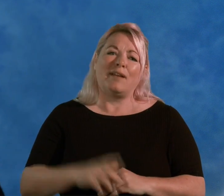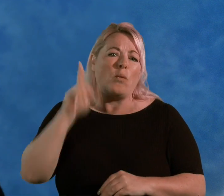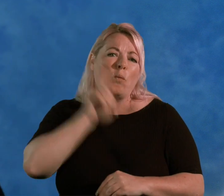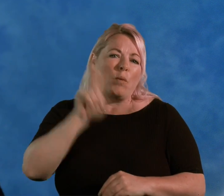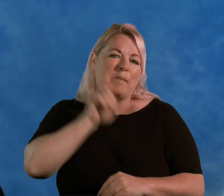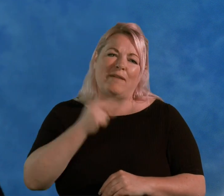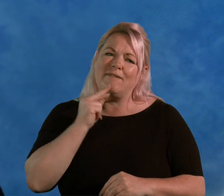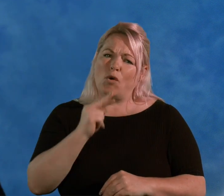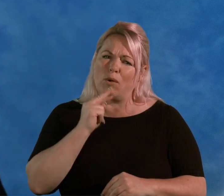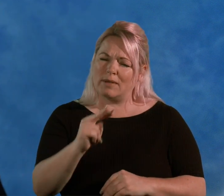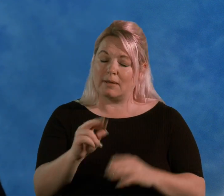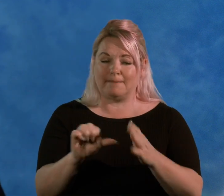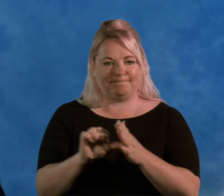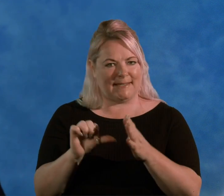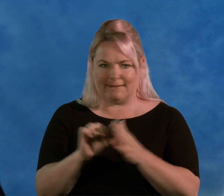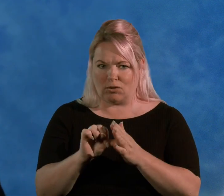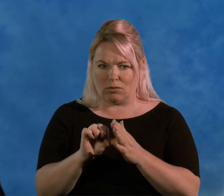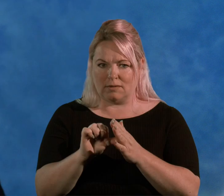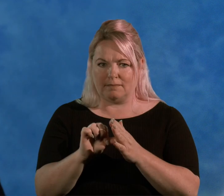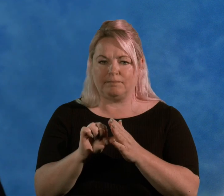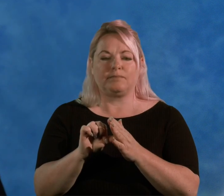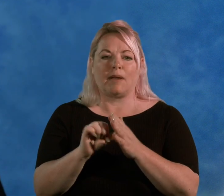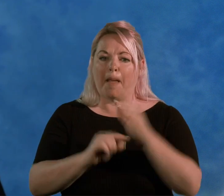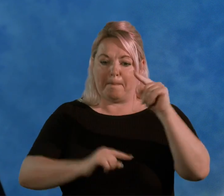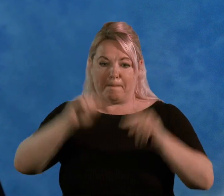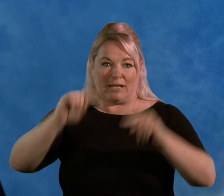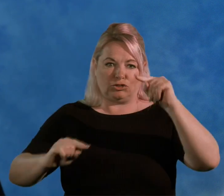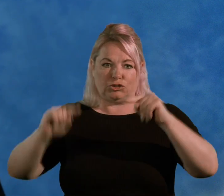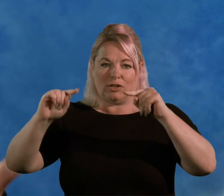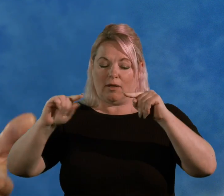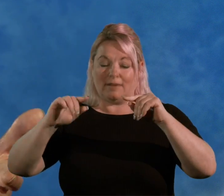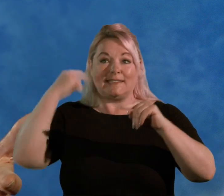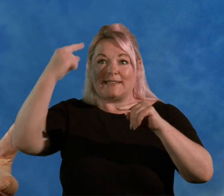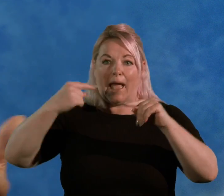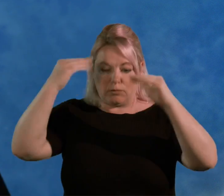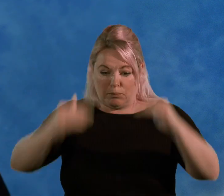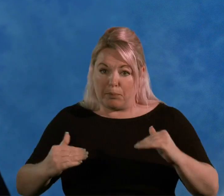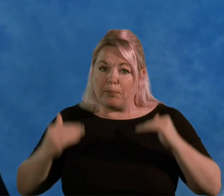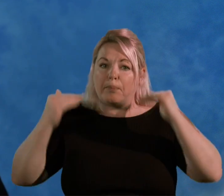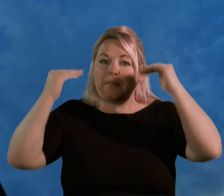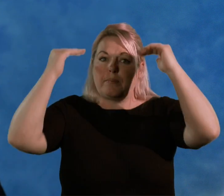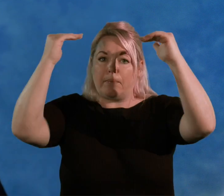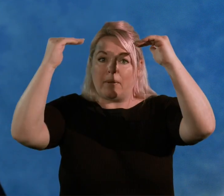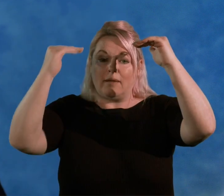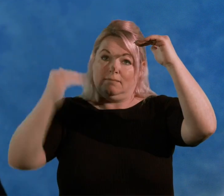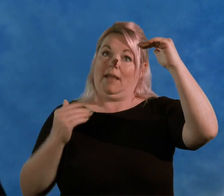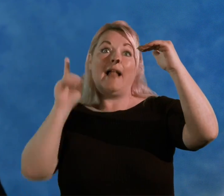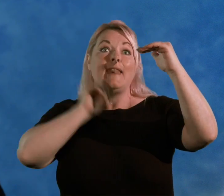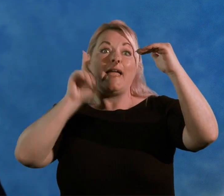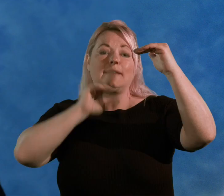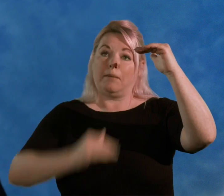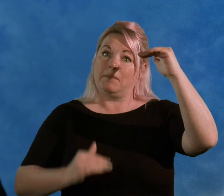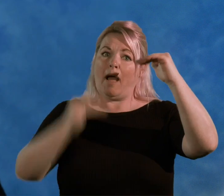Women's voices are difficult. Everyone's pitch for me has been elevated. So a